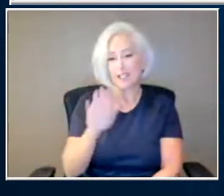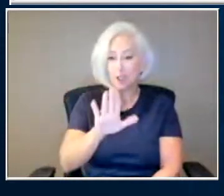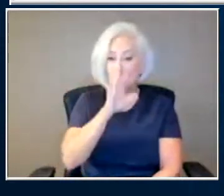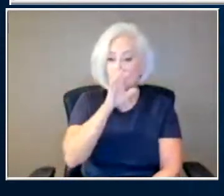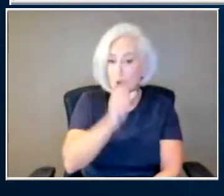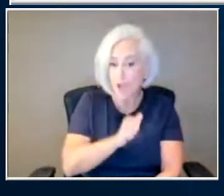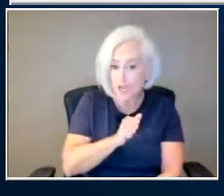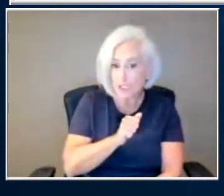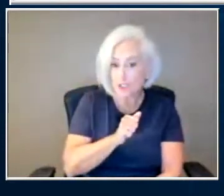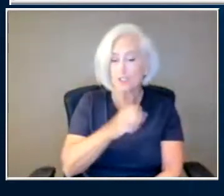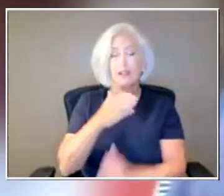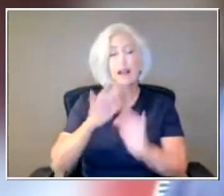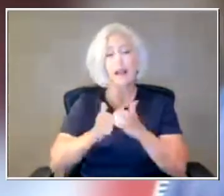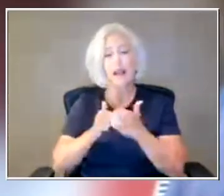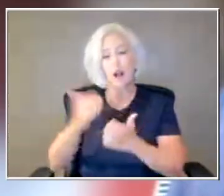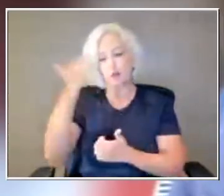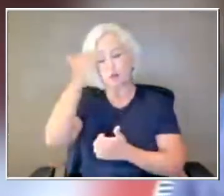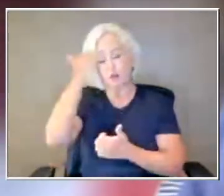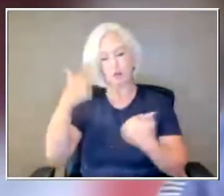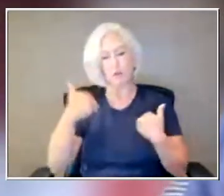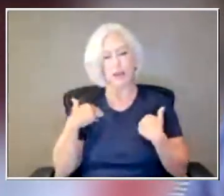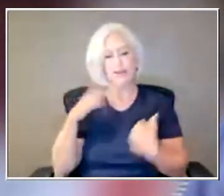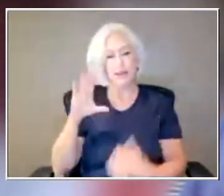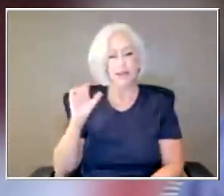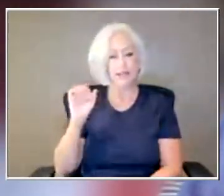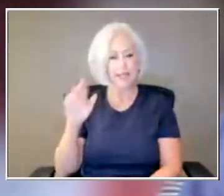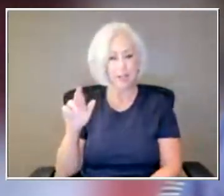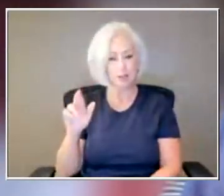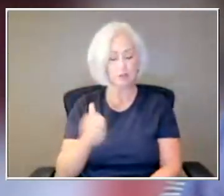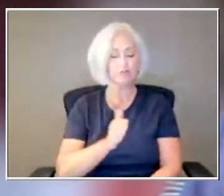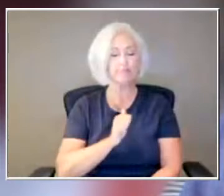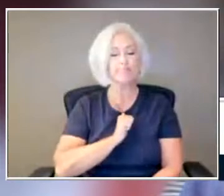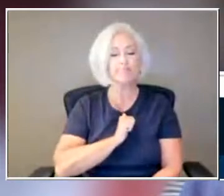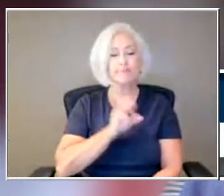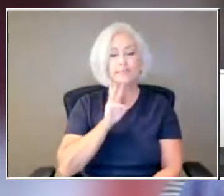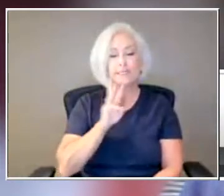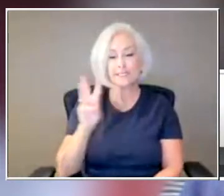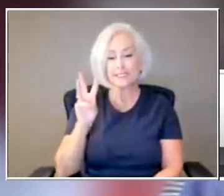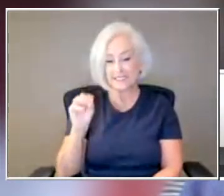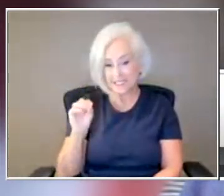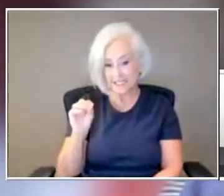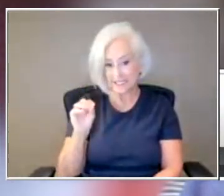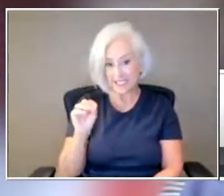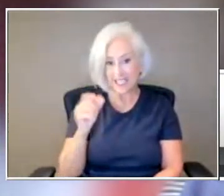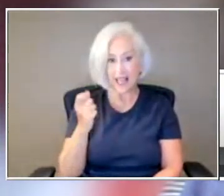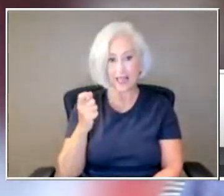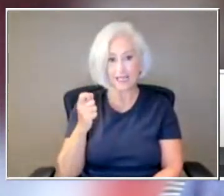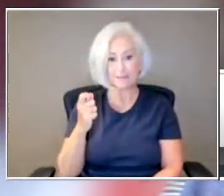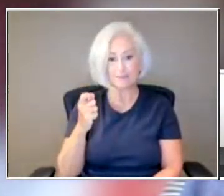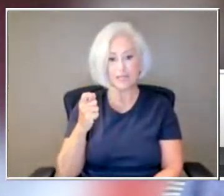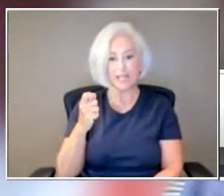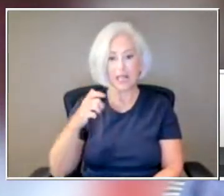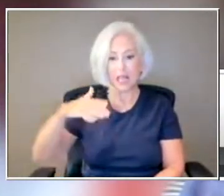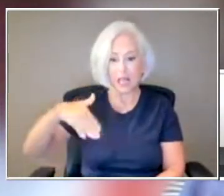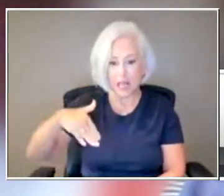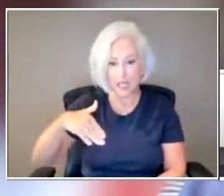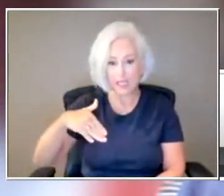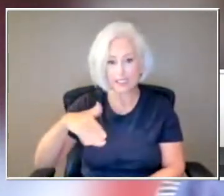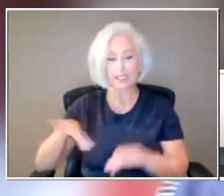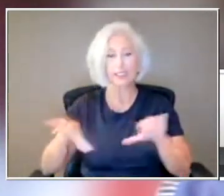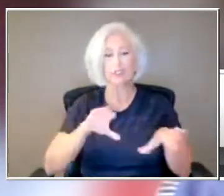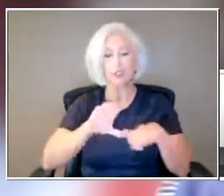cancer? Well, I was 60 years old then and a little bit past due on a